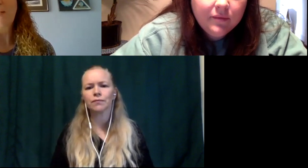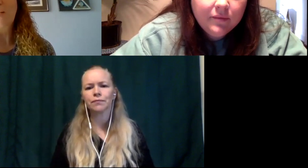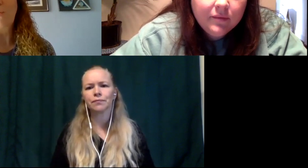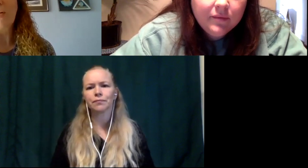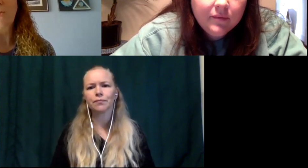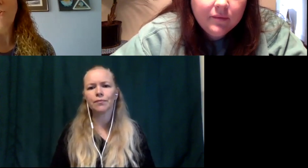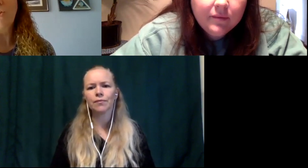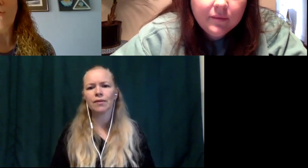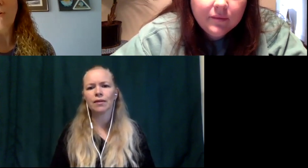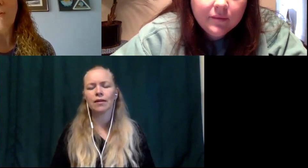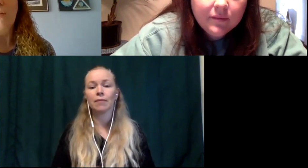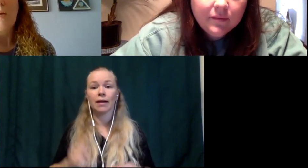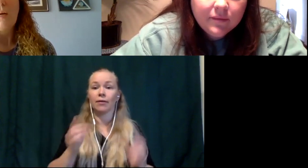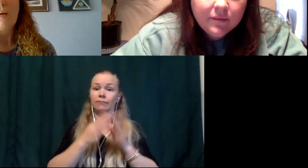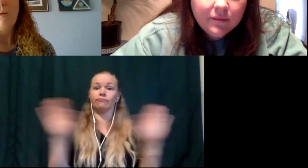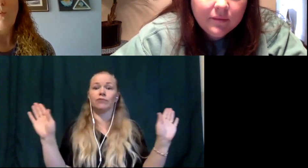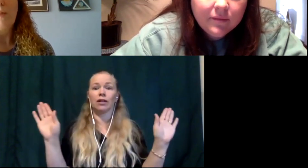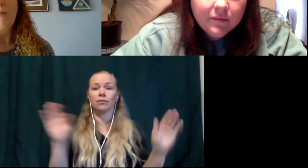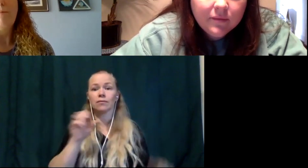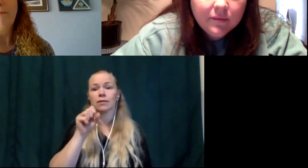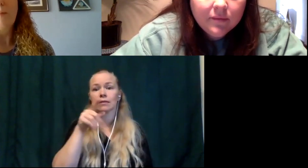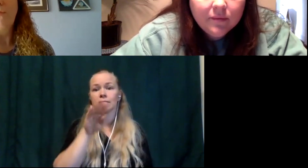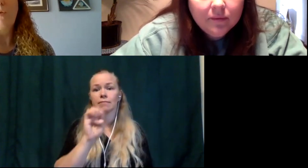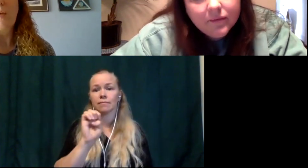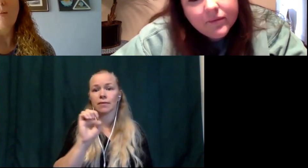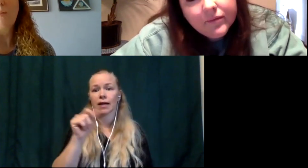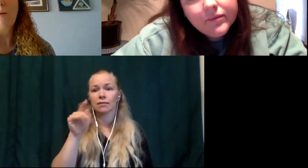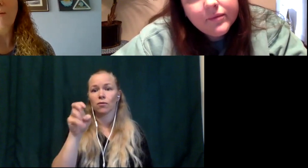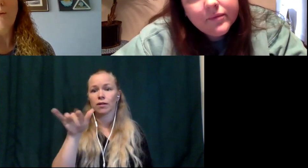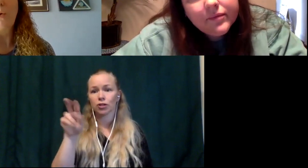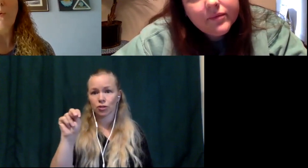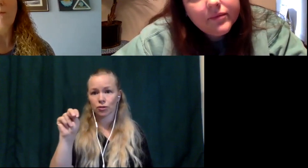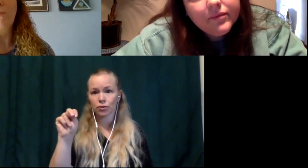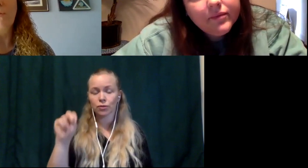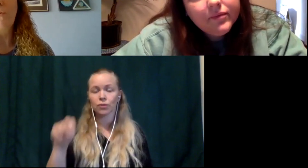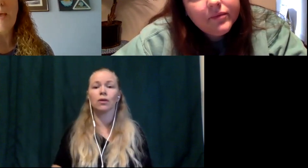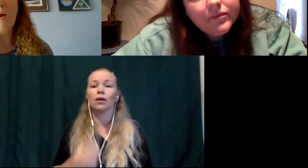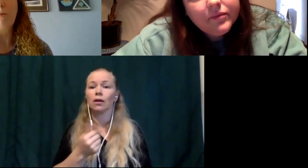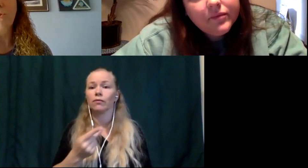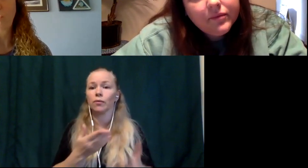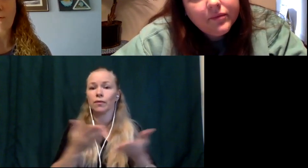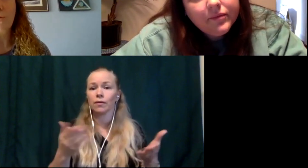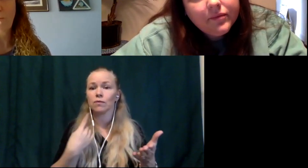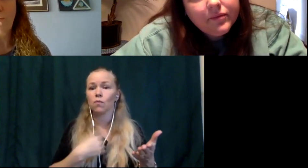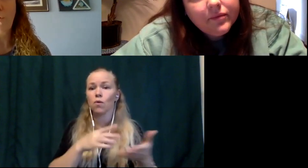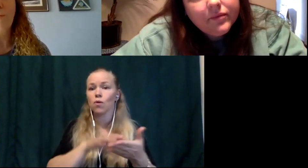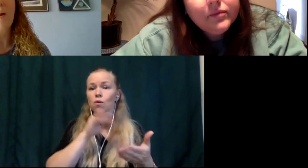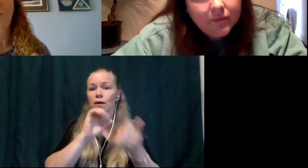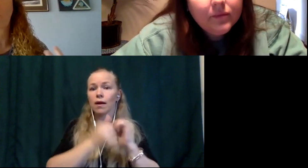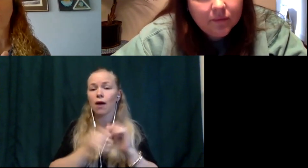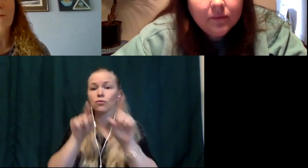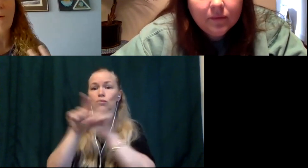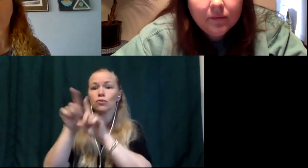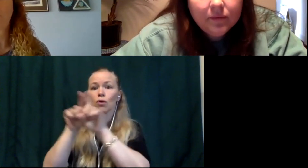just space exploration in general, a few things, we're learning how stars are formed